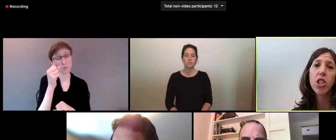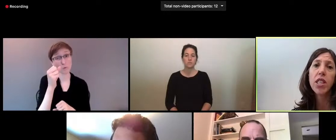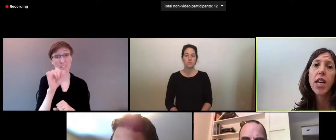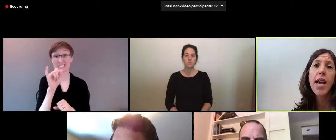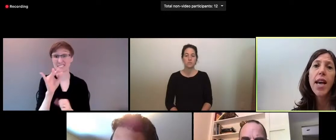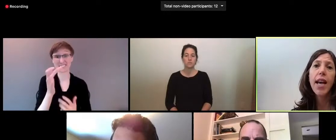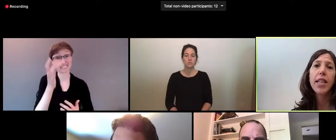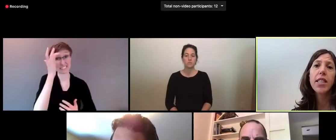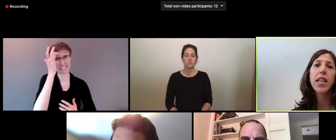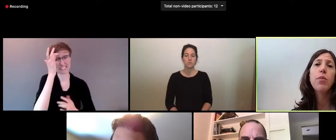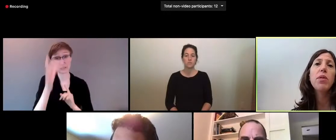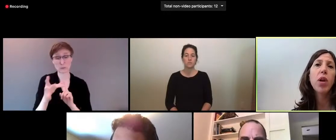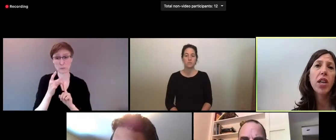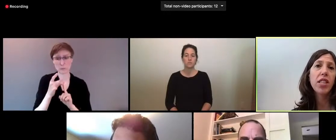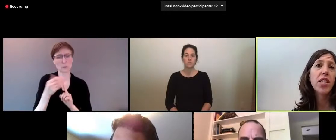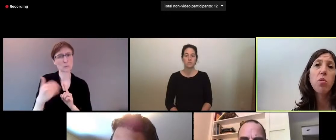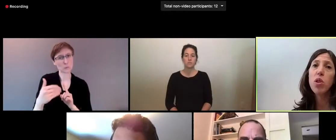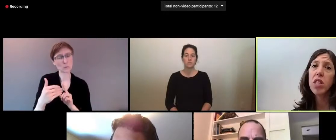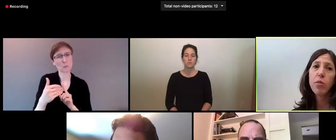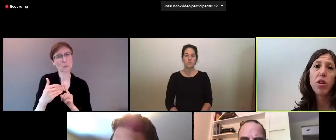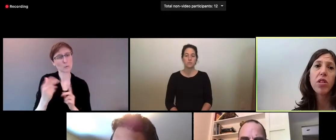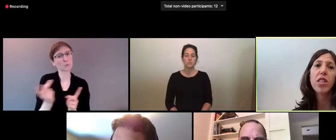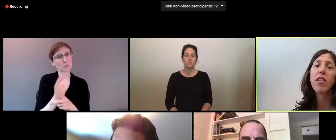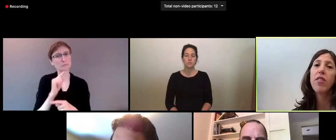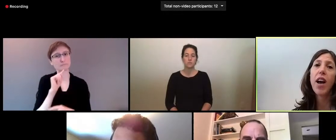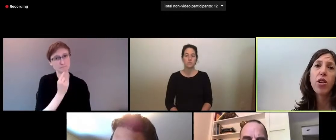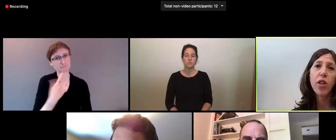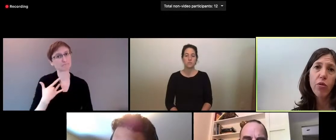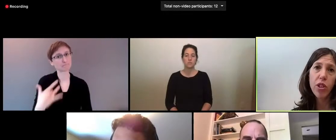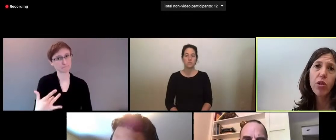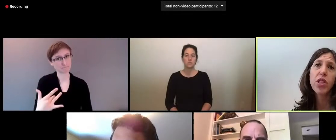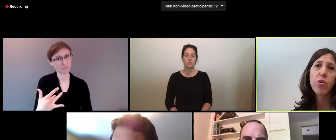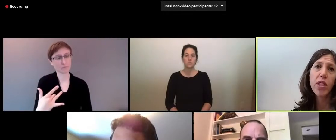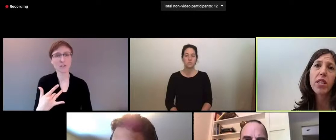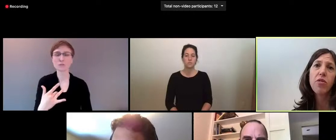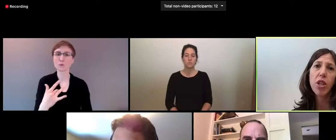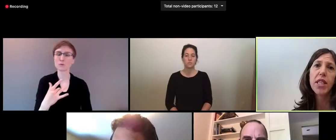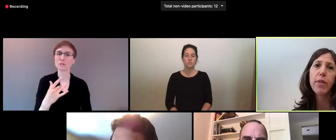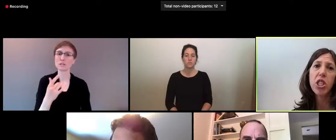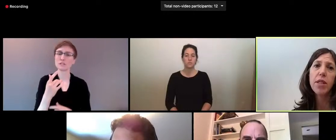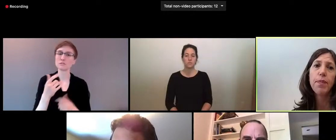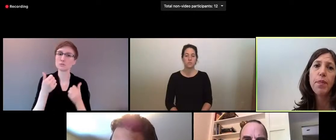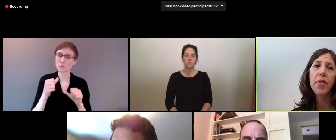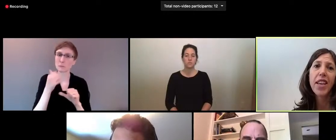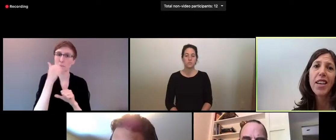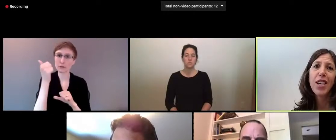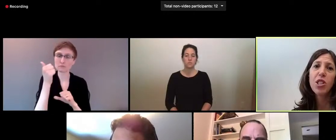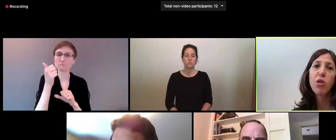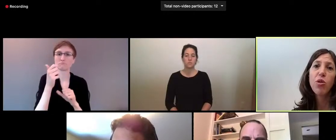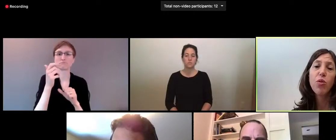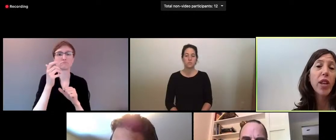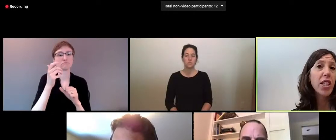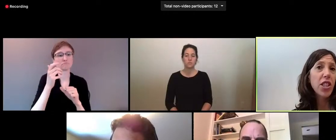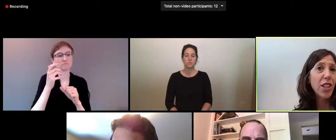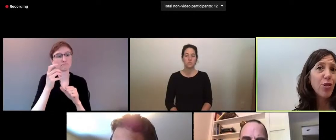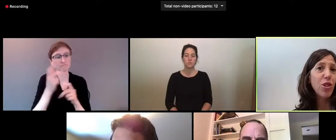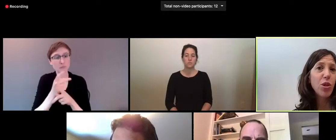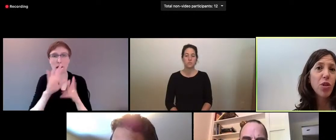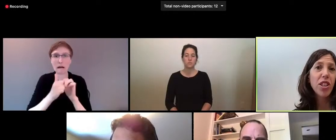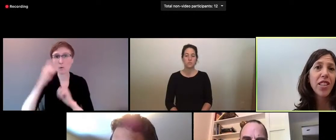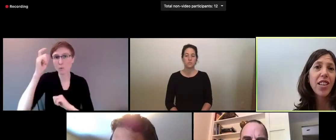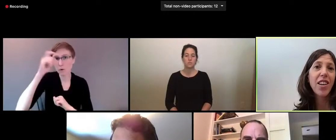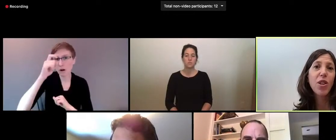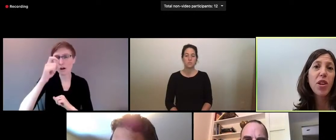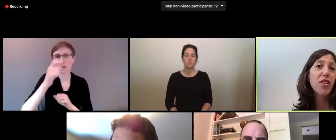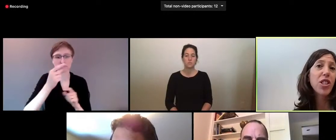virus infection, and to keep in mind the same principles of how you can reduce the risk of transmission. So we continue